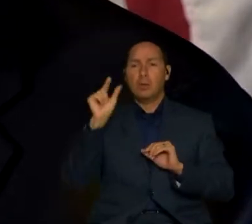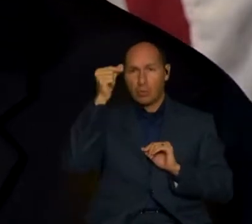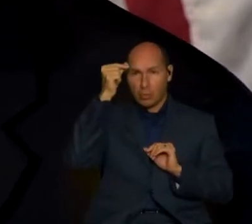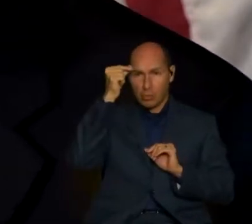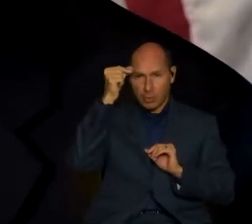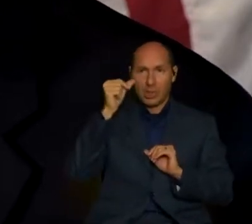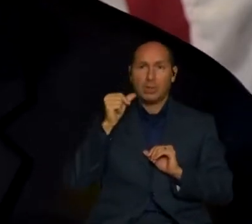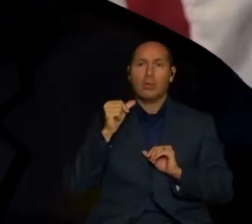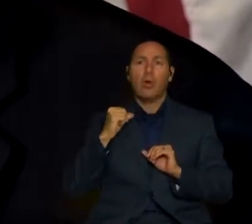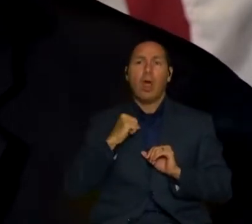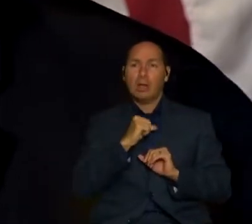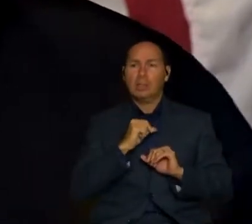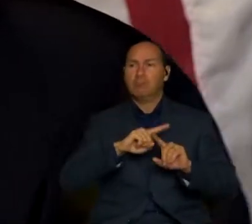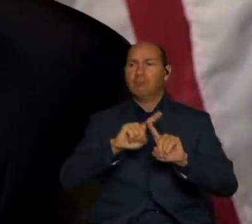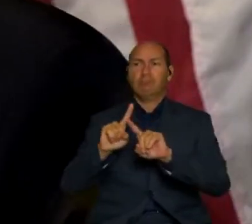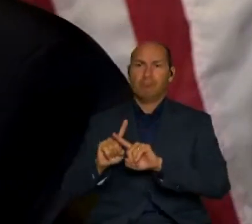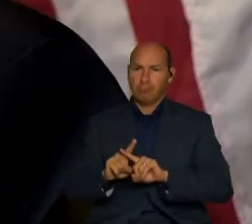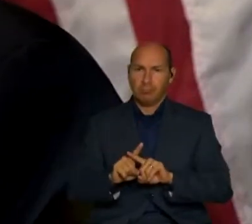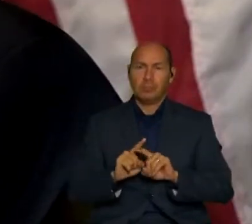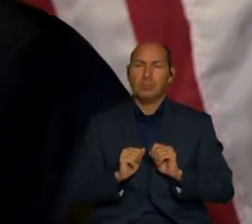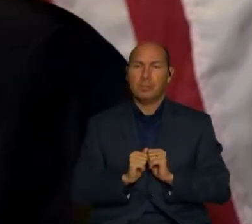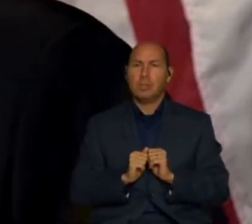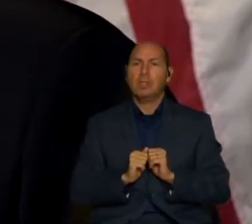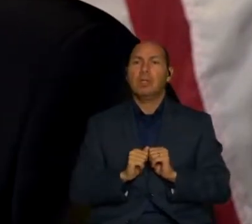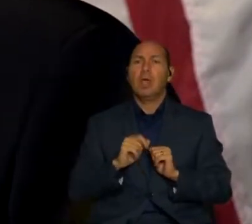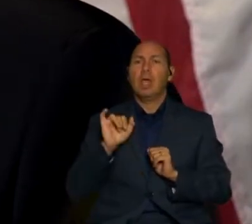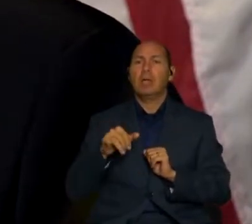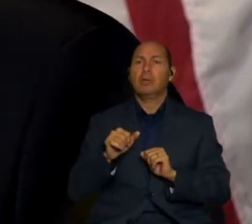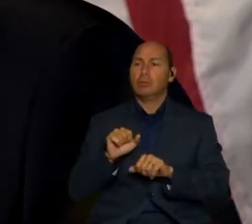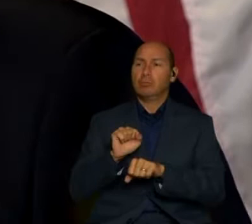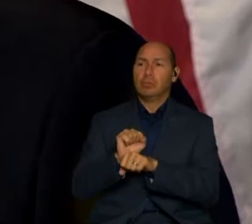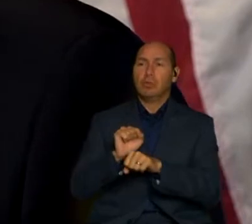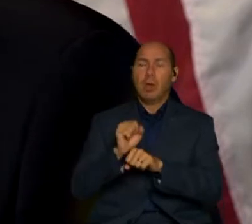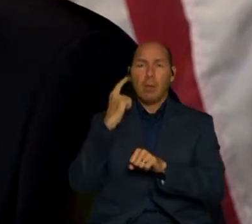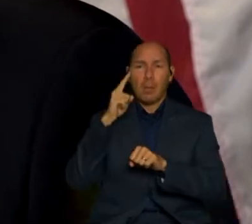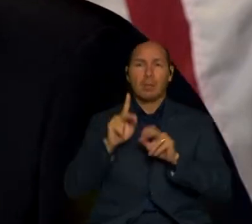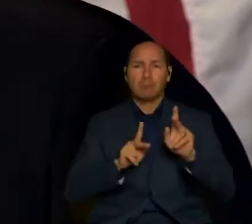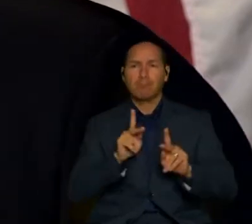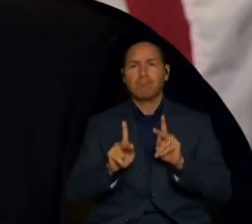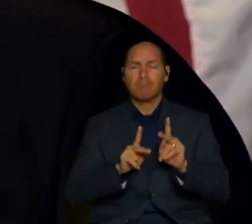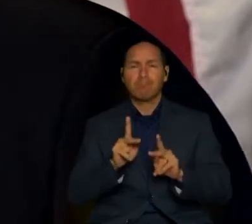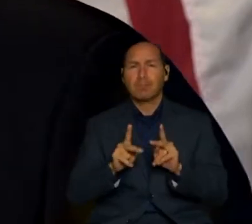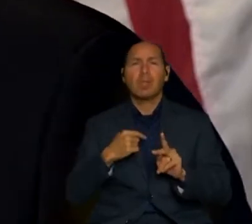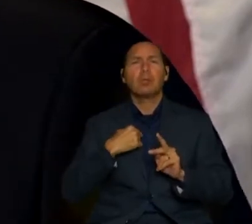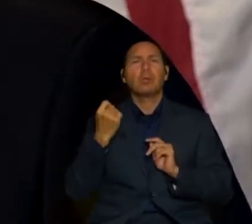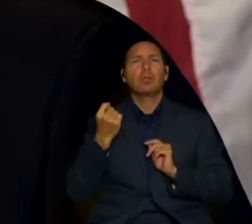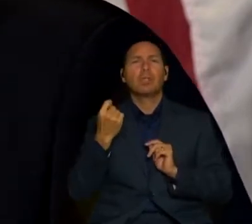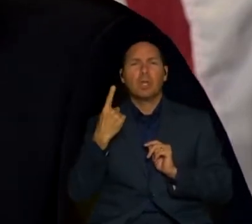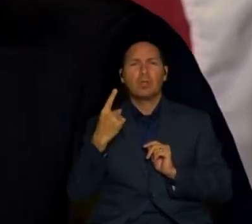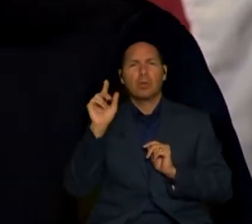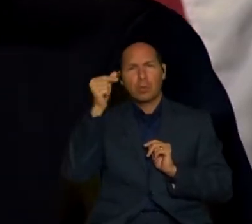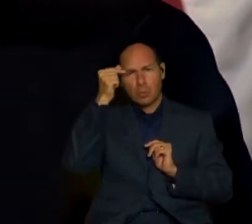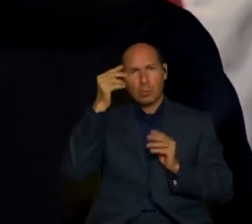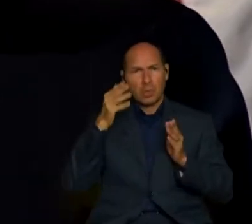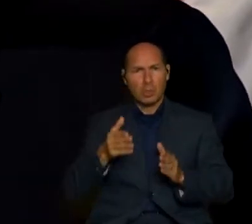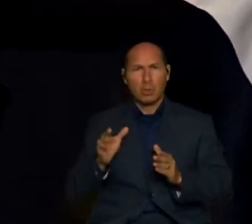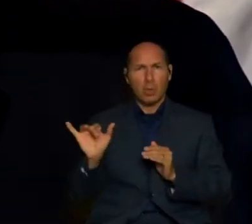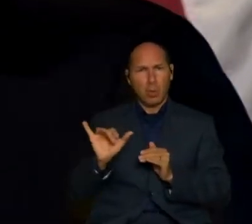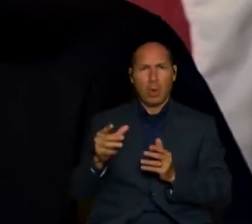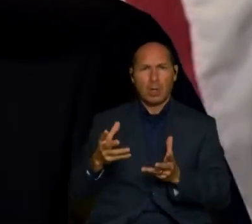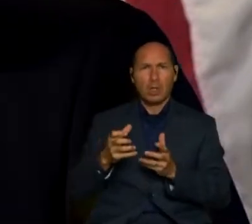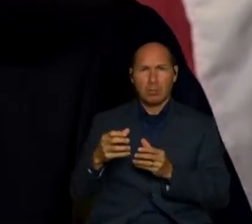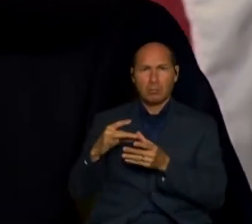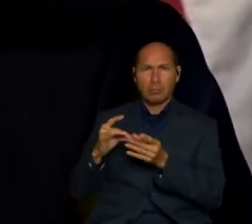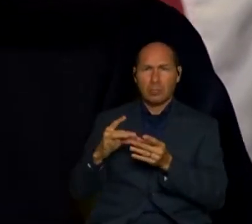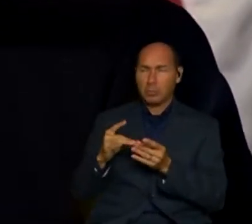and improve the way the government works for the people. And I understand that the governor would like to make some remarks on this as well. Would you